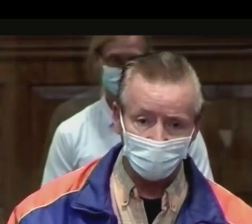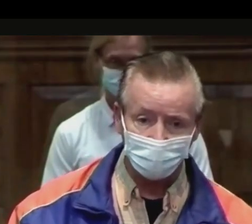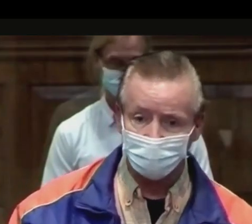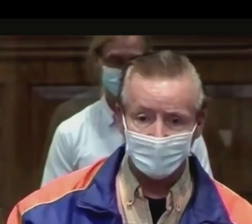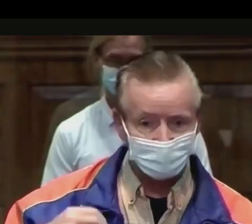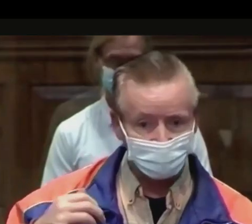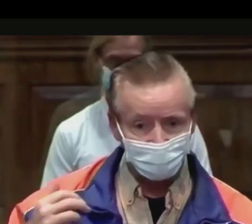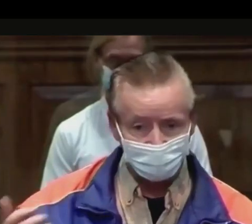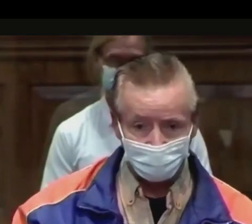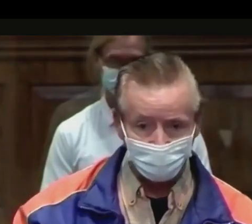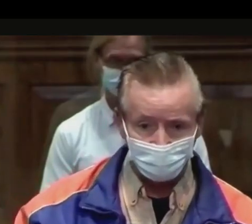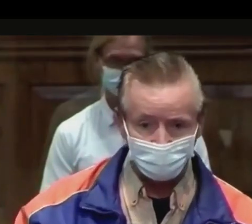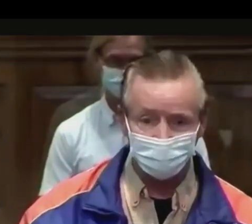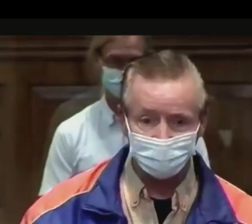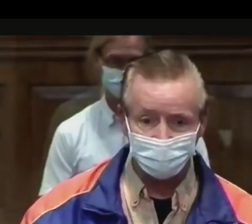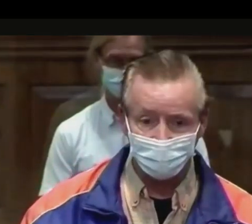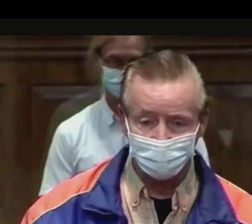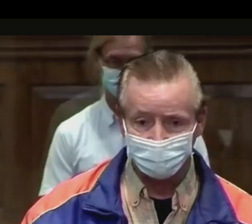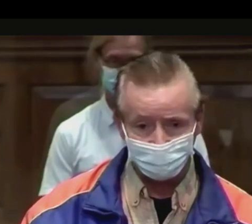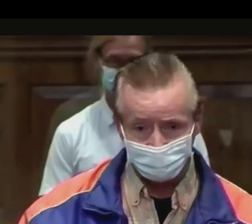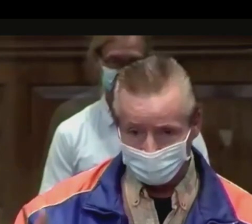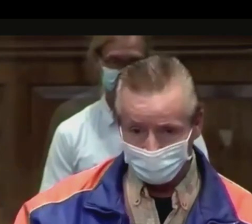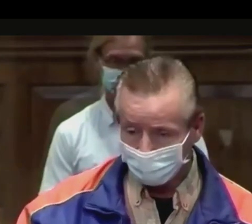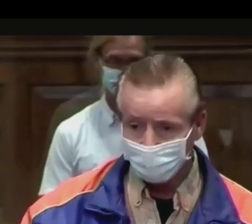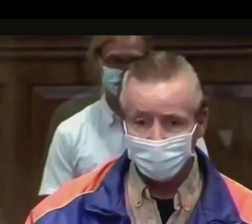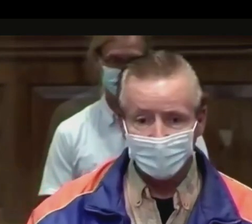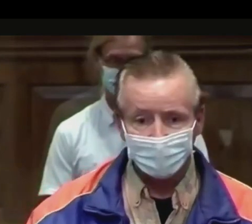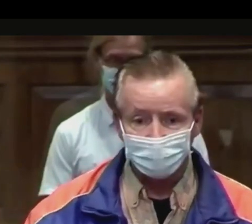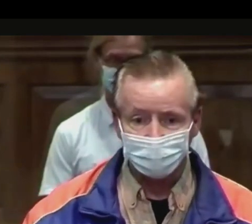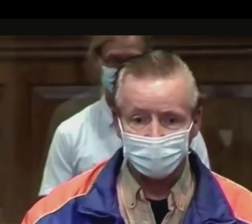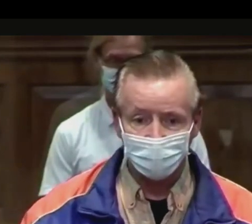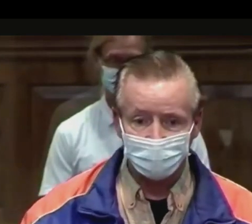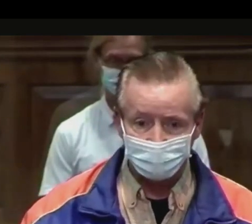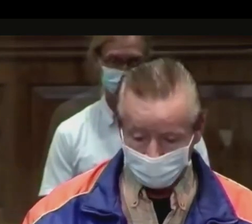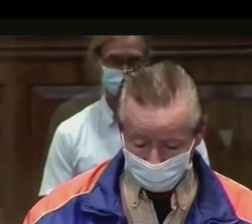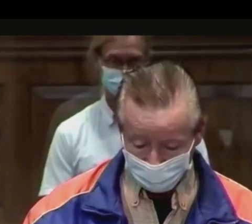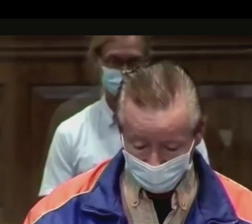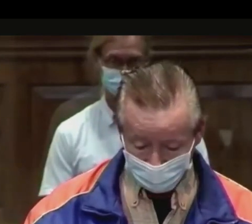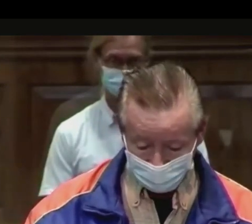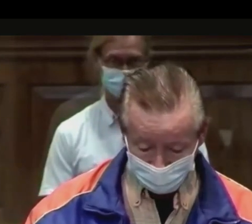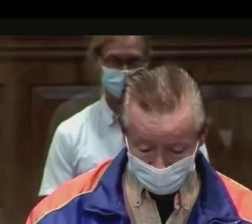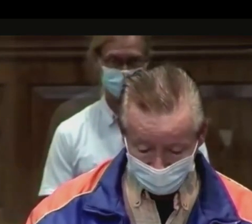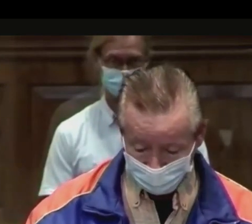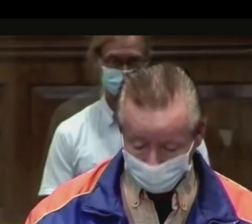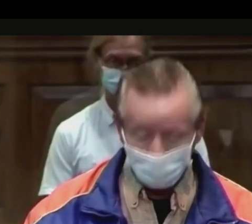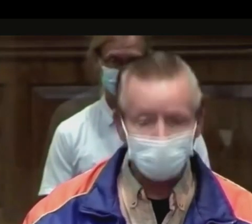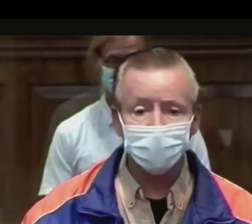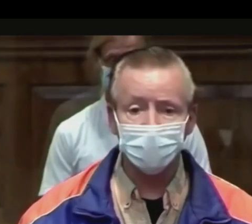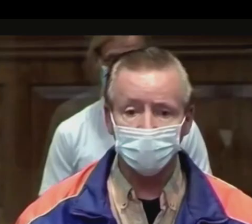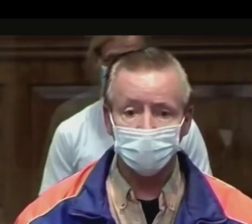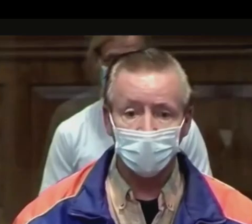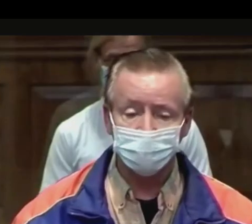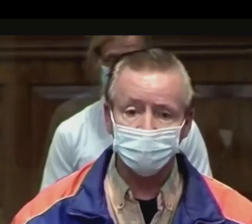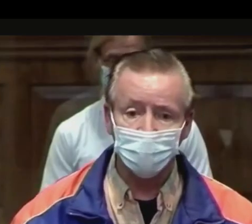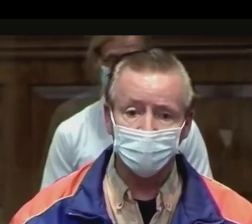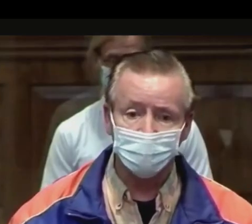Palanca to go fishing the St. John's River there, and I missed that. I